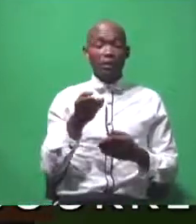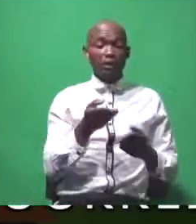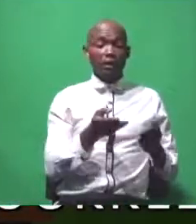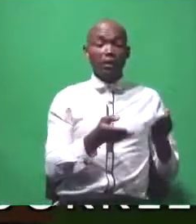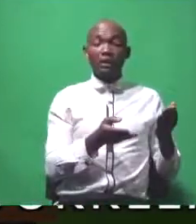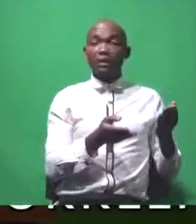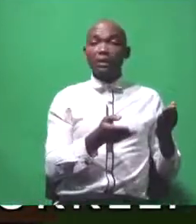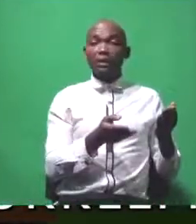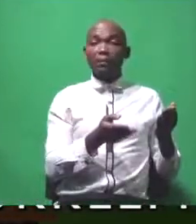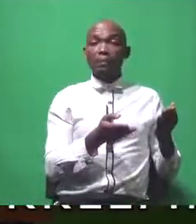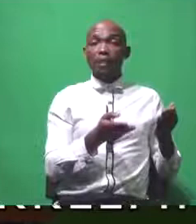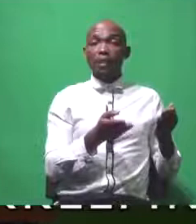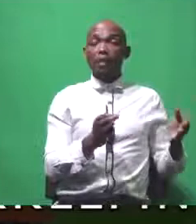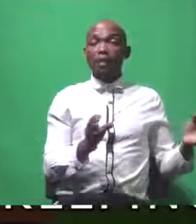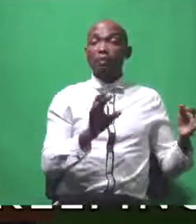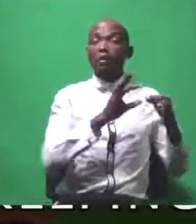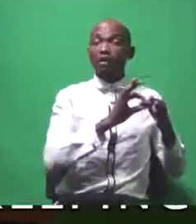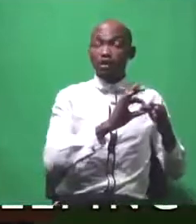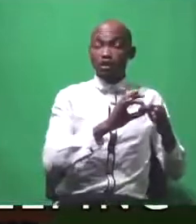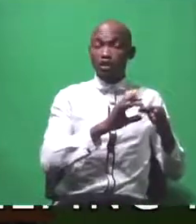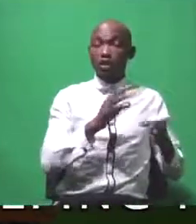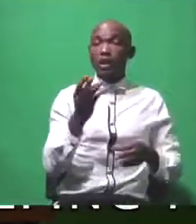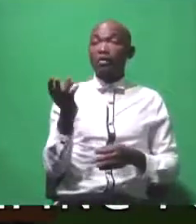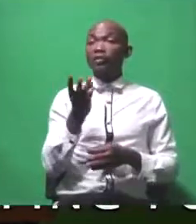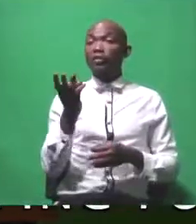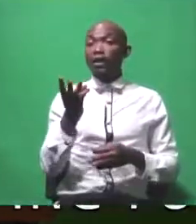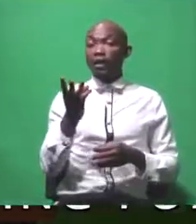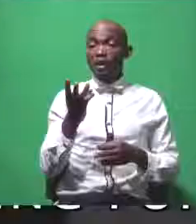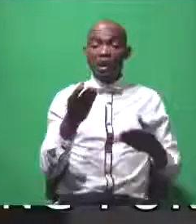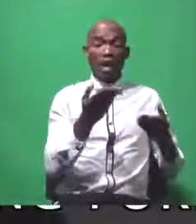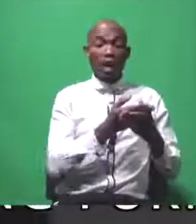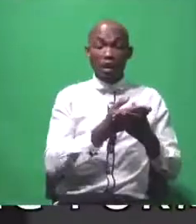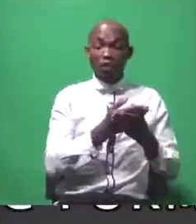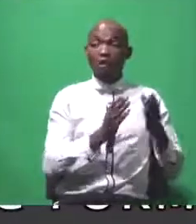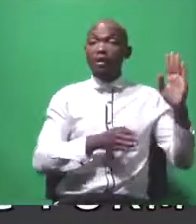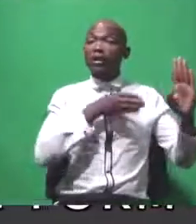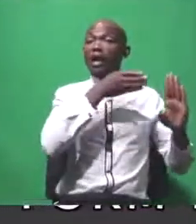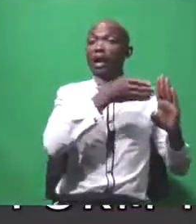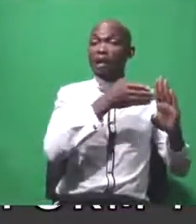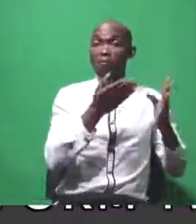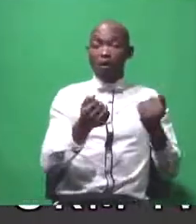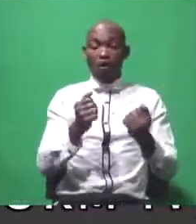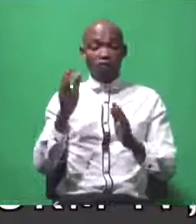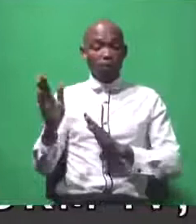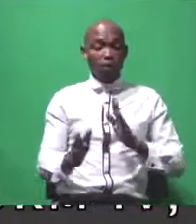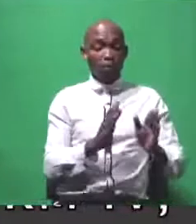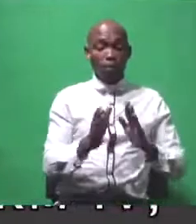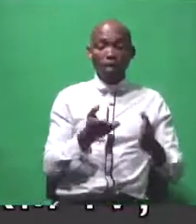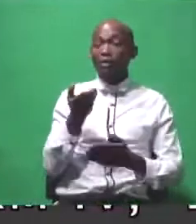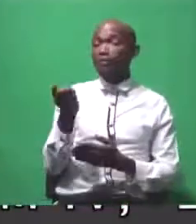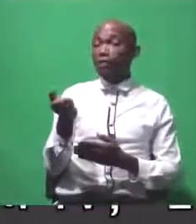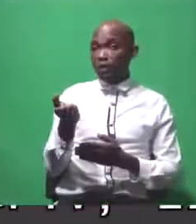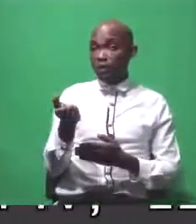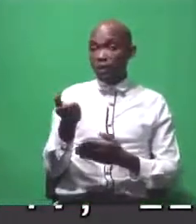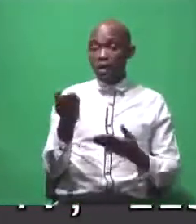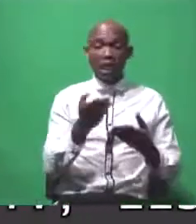combination of three accounts. The aim of prepare this memorandum account just to know